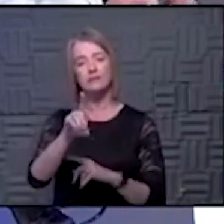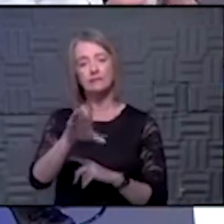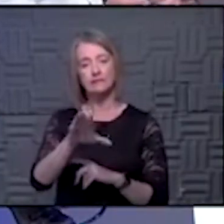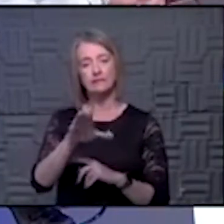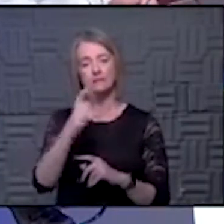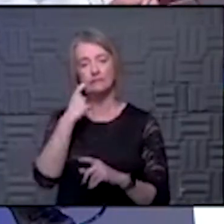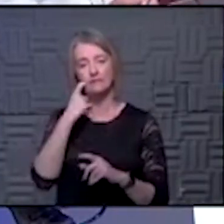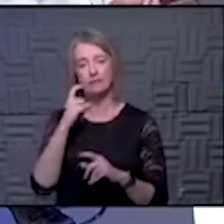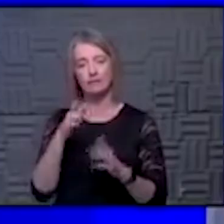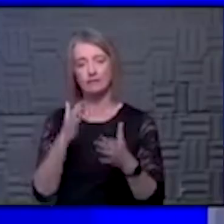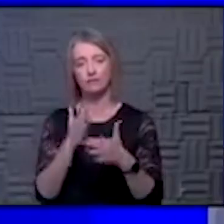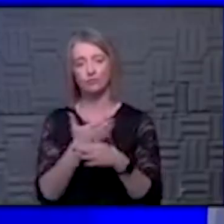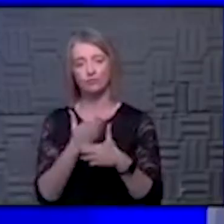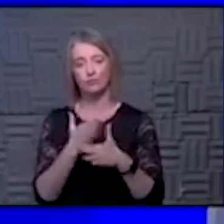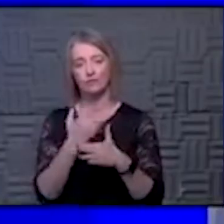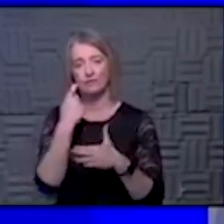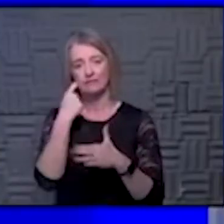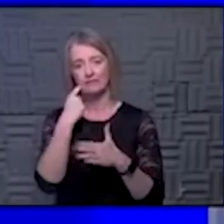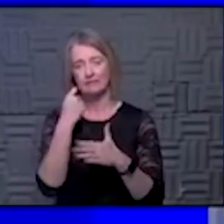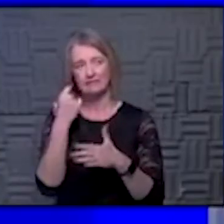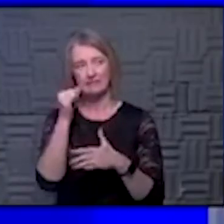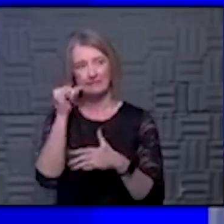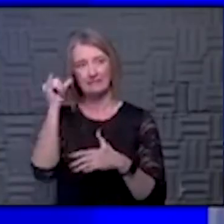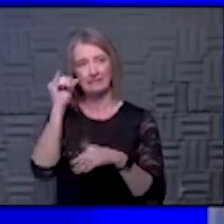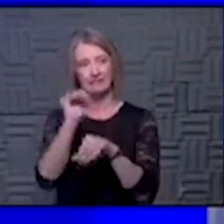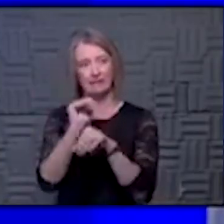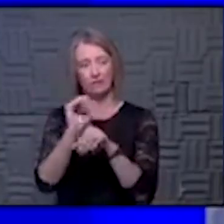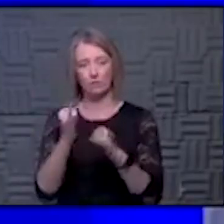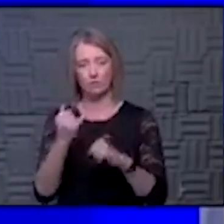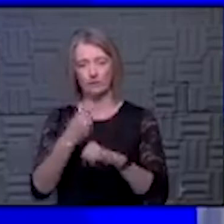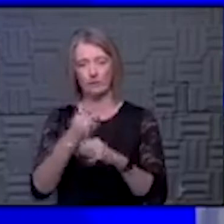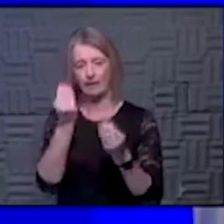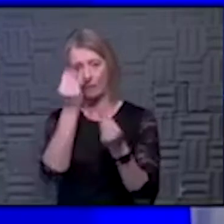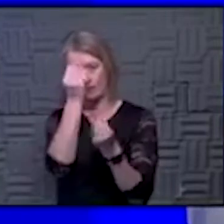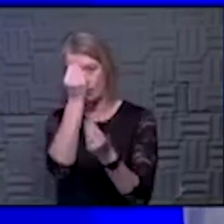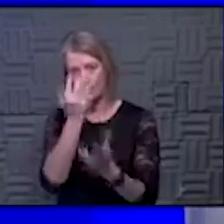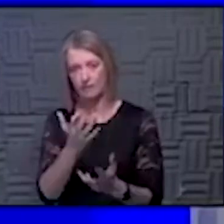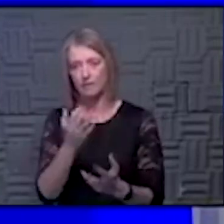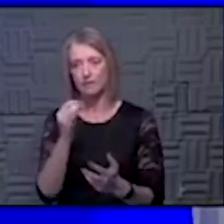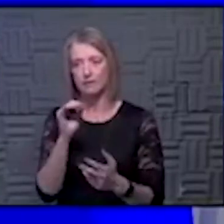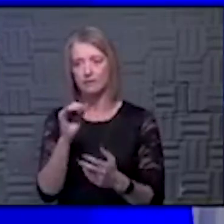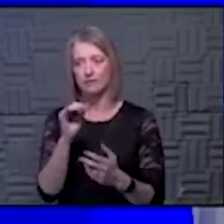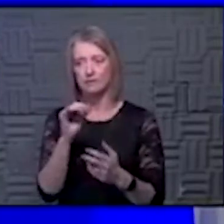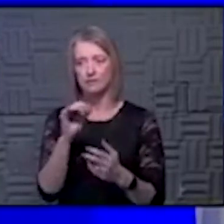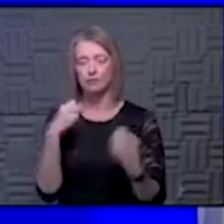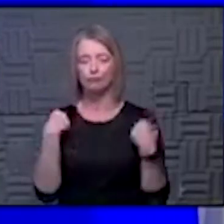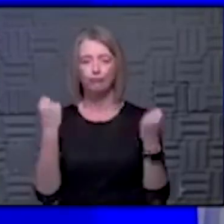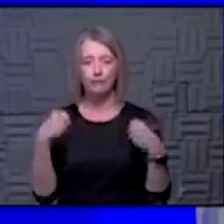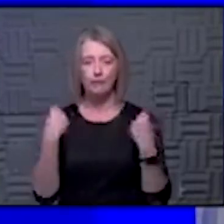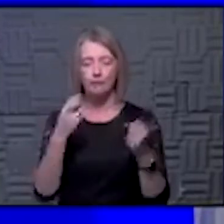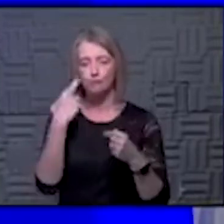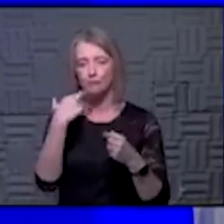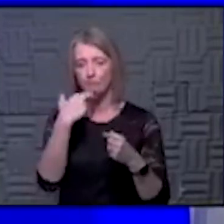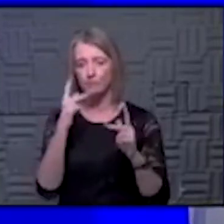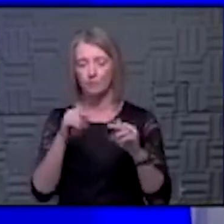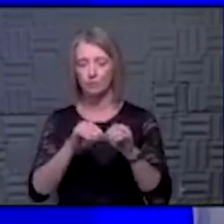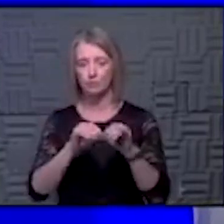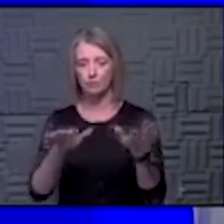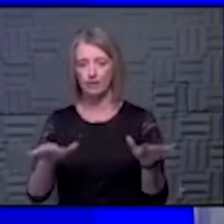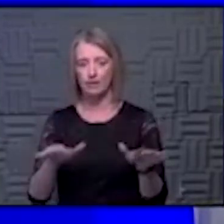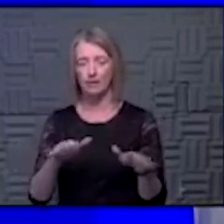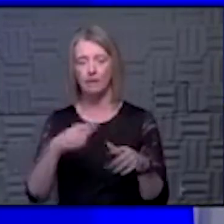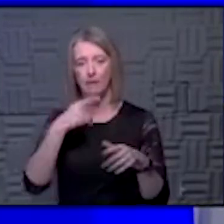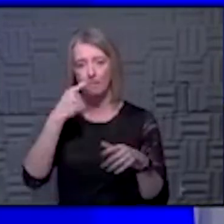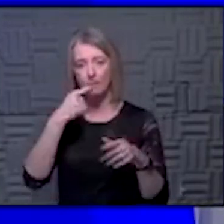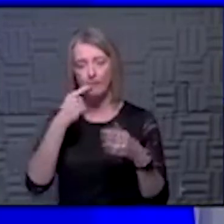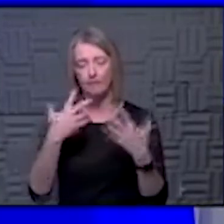put out, I think late last night or today, information that gyms, restaurants are the places where people spread. Again, we go back to what is the optimal